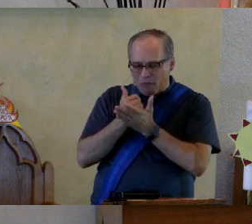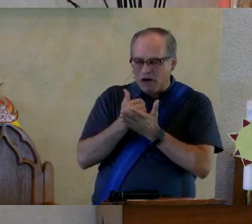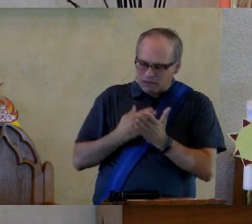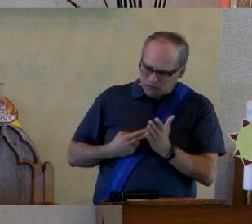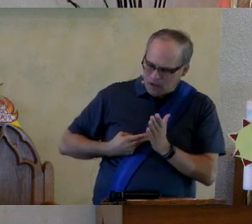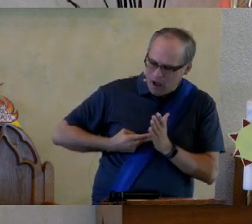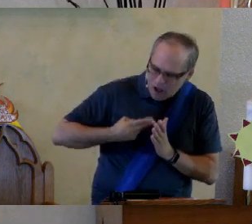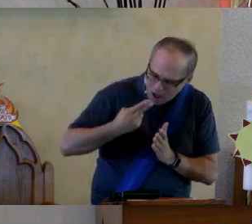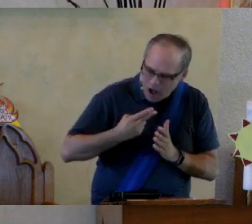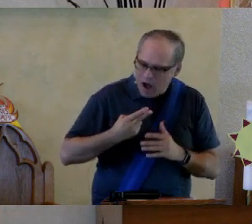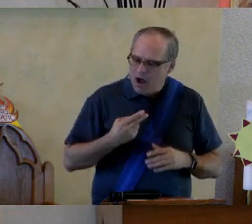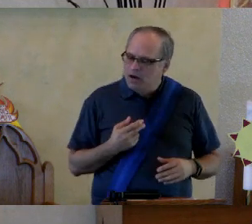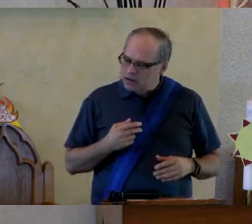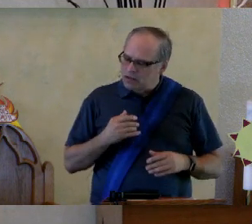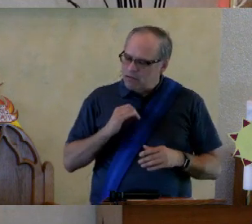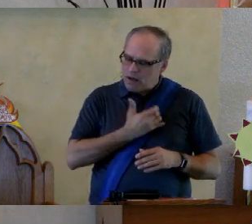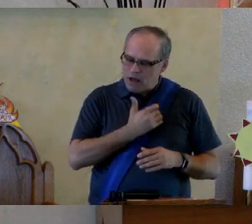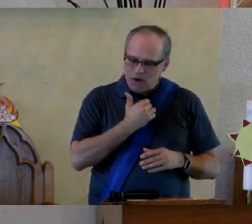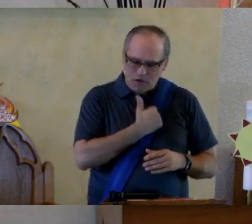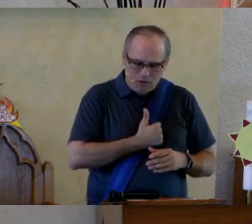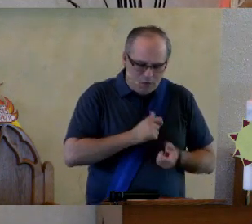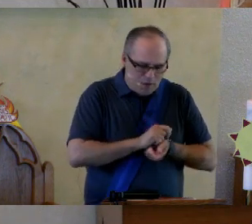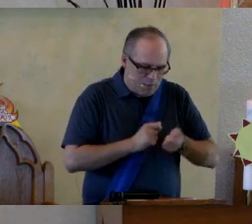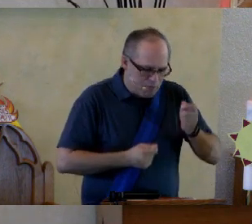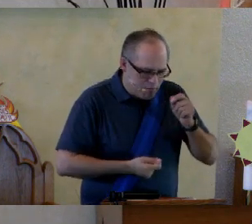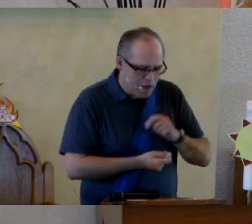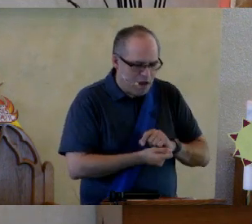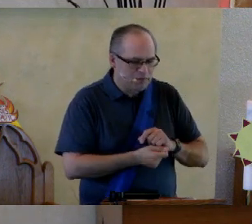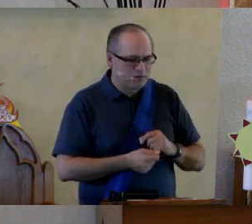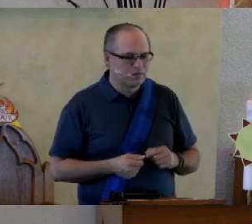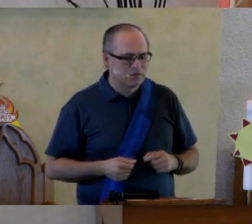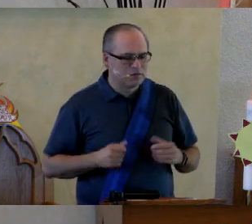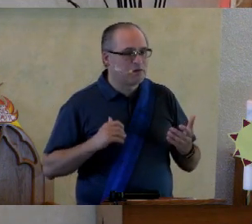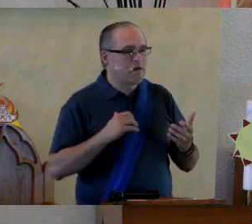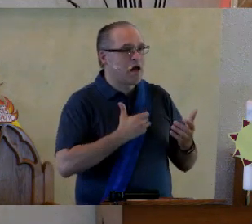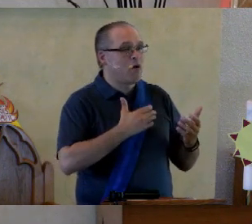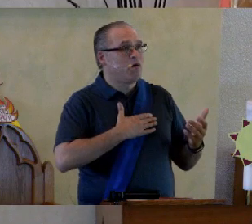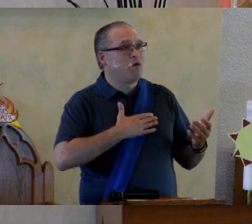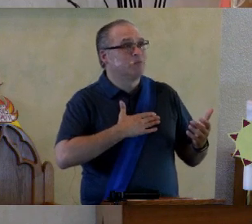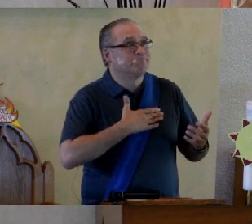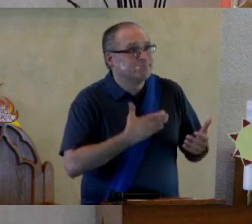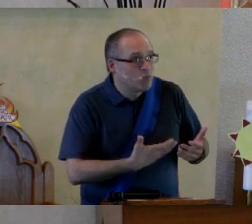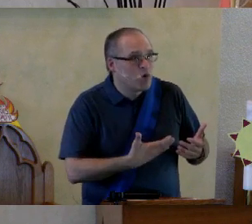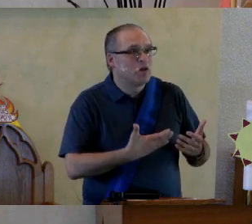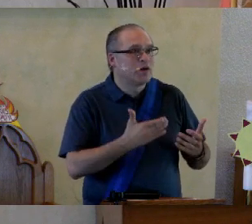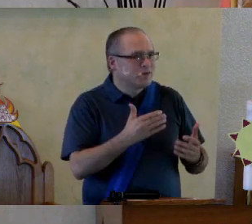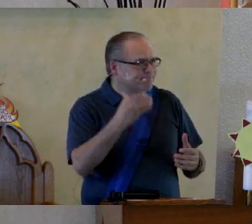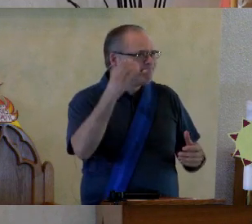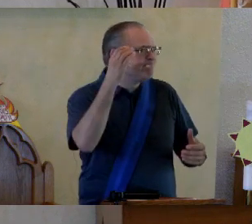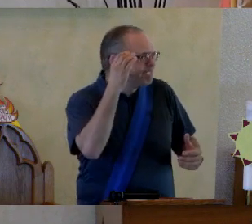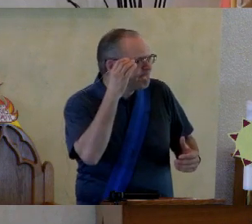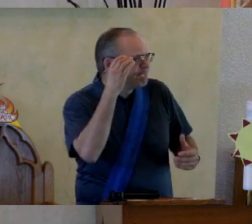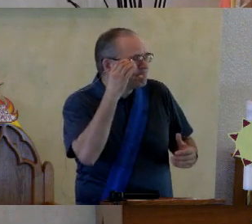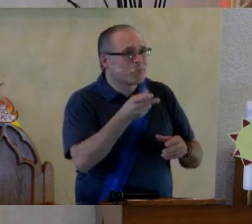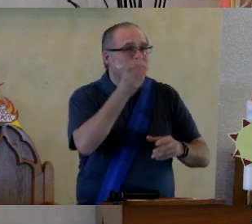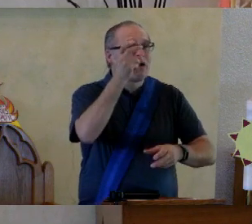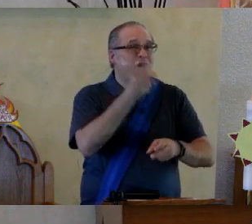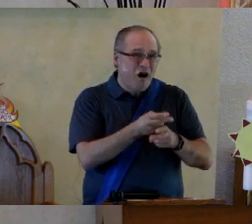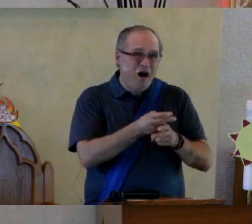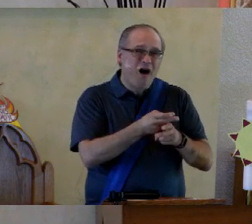our repentance, our willingness to listen to hard truths.